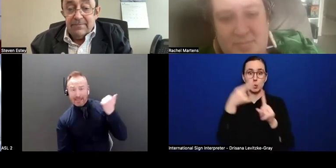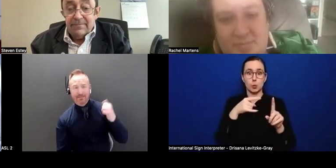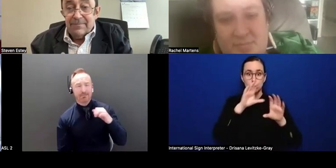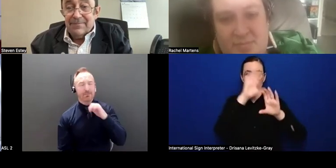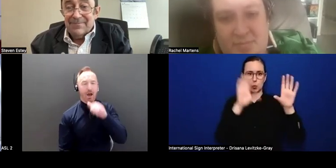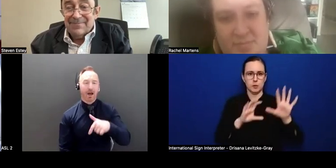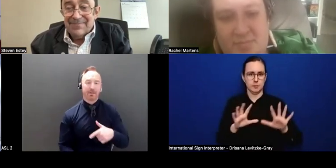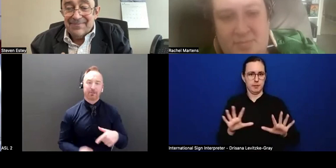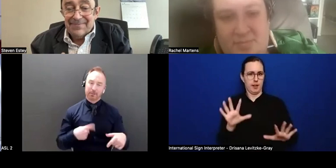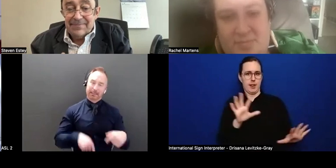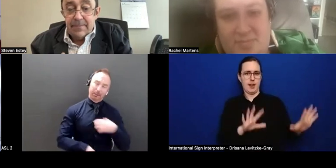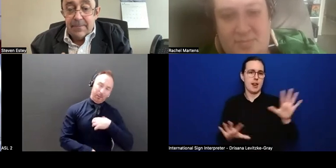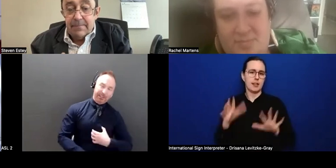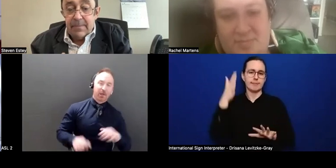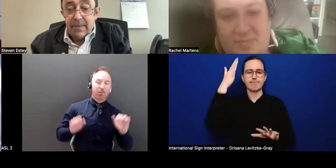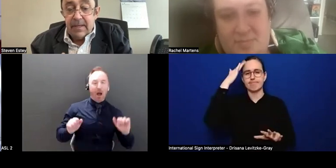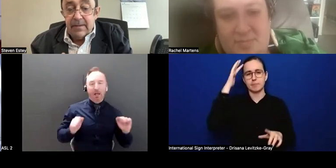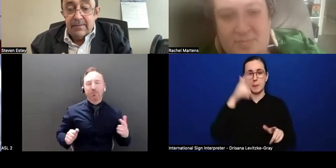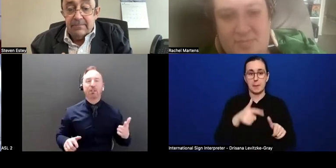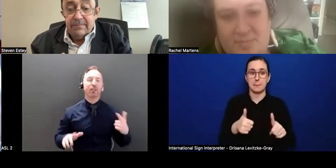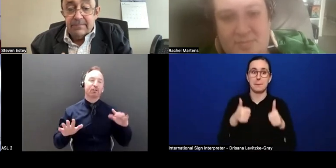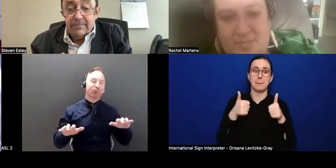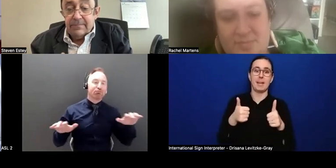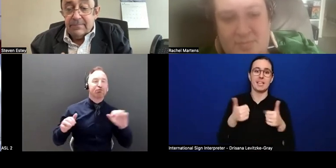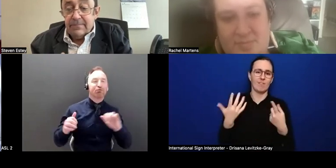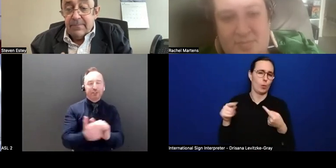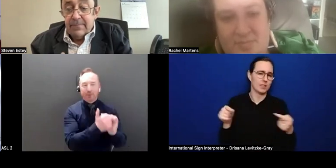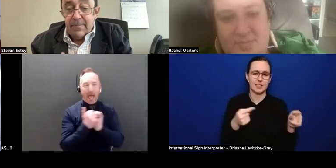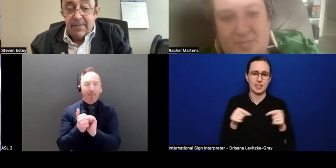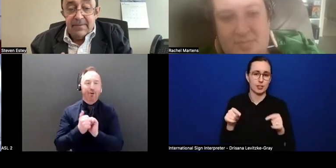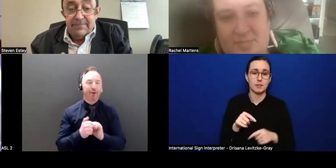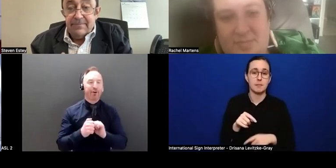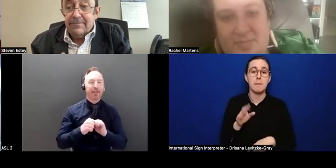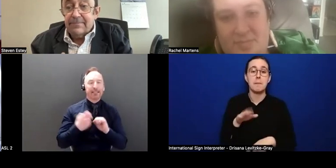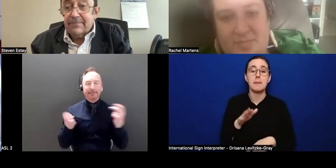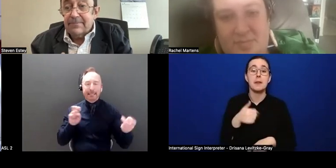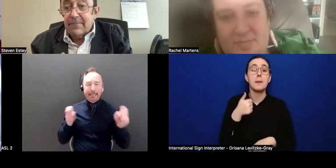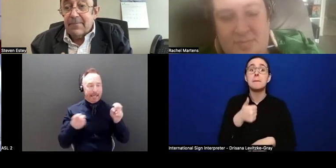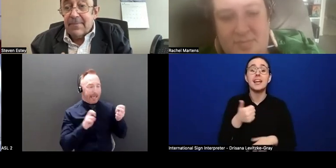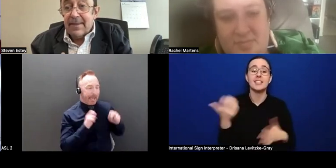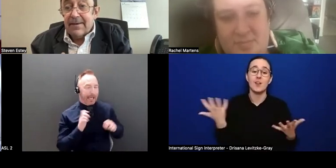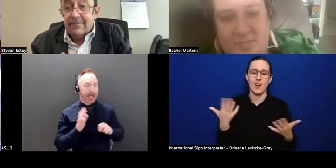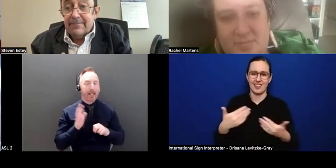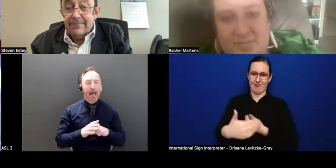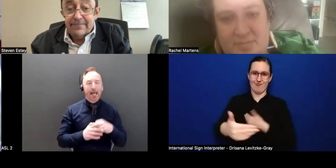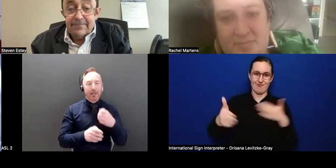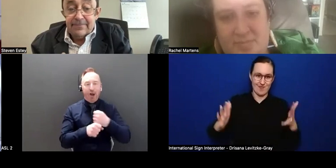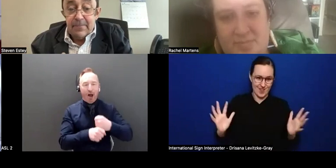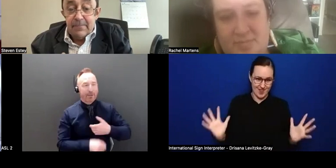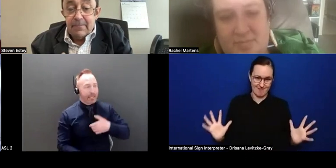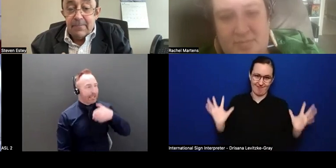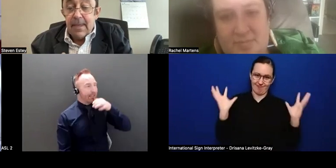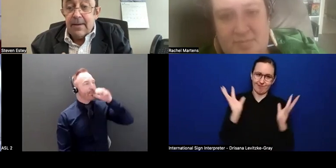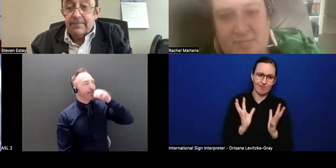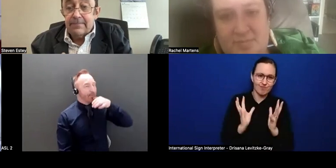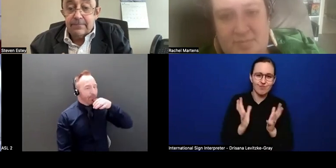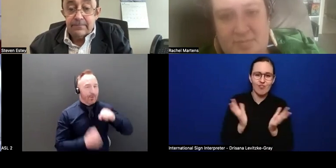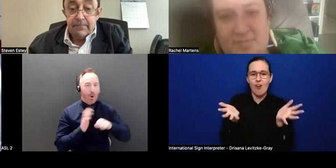and eating cookies and something, and that would be a much better conversation for sure. But that's what we have for